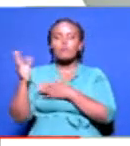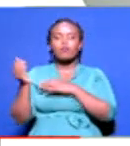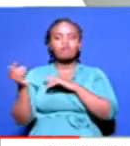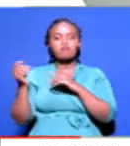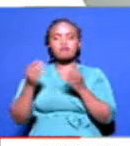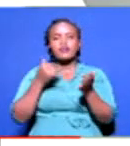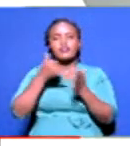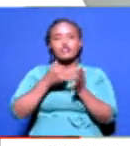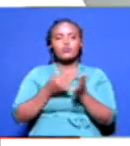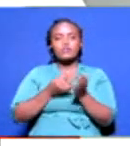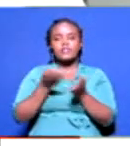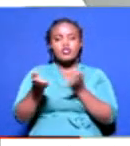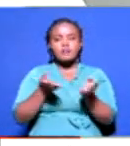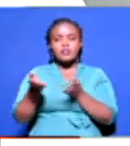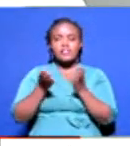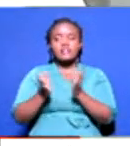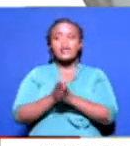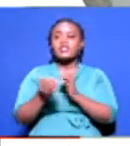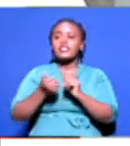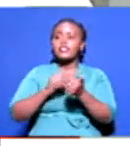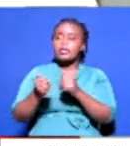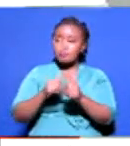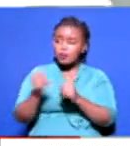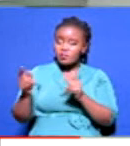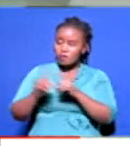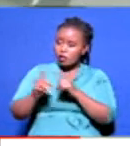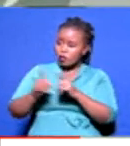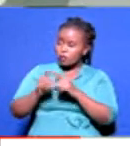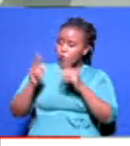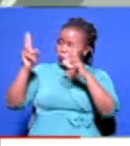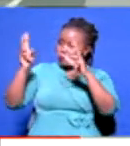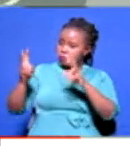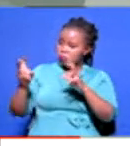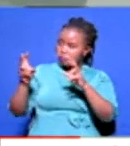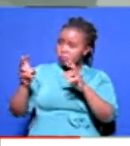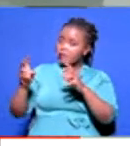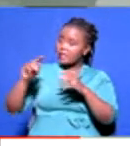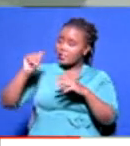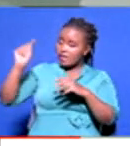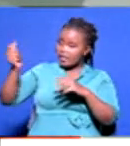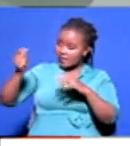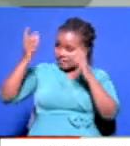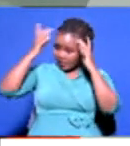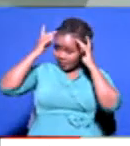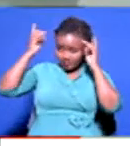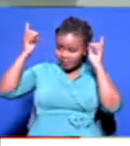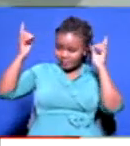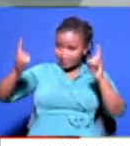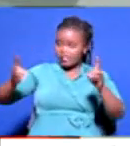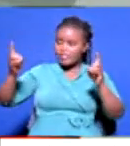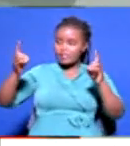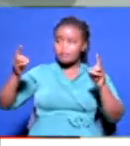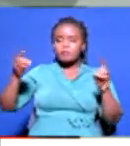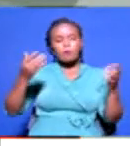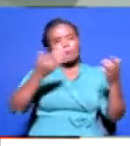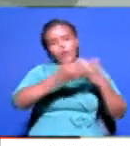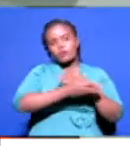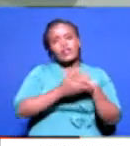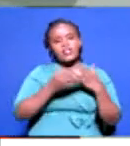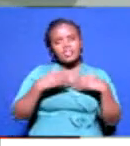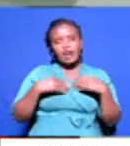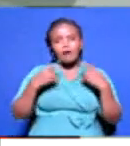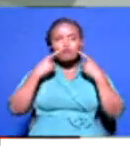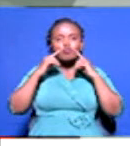business and sports. Also, Kenya decides tonight. Premiers Safina Chiang hosting Victor